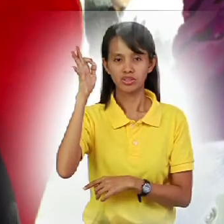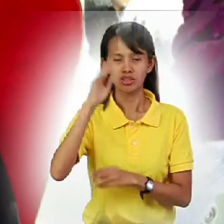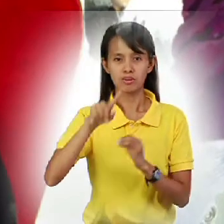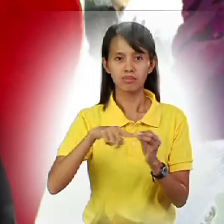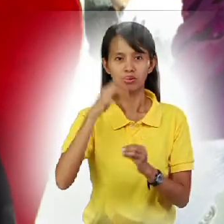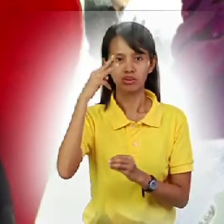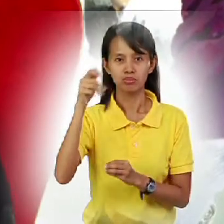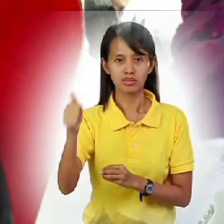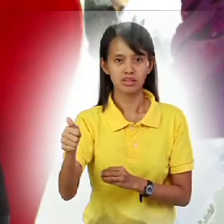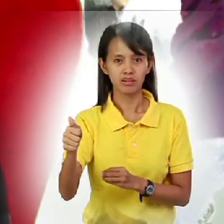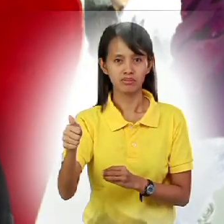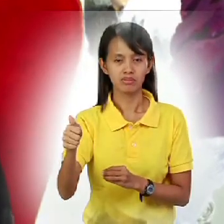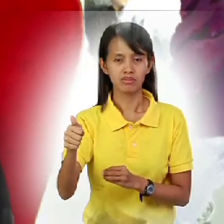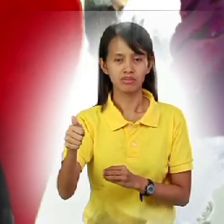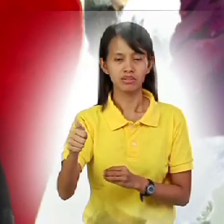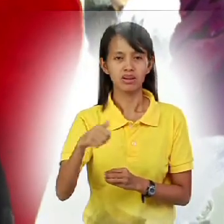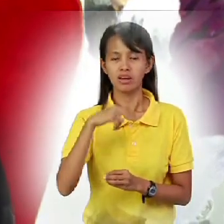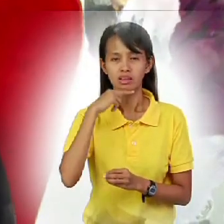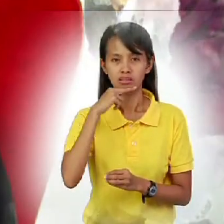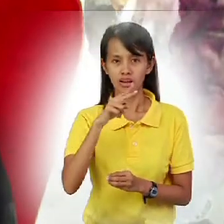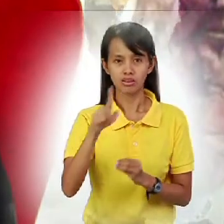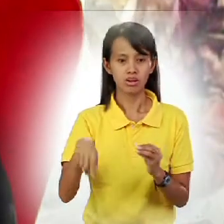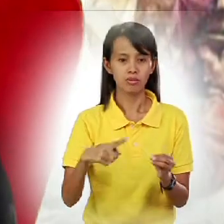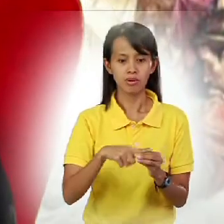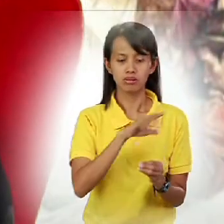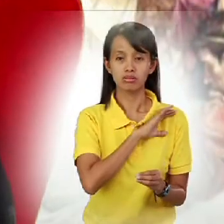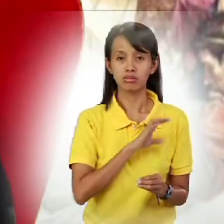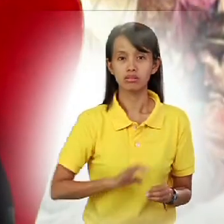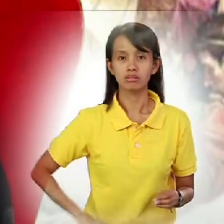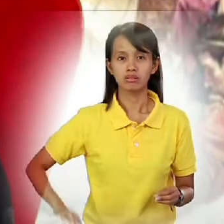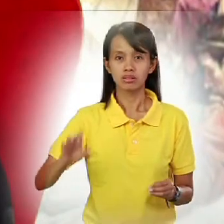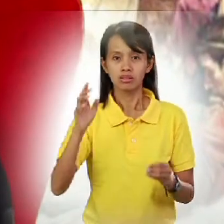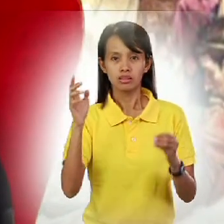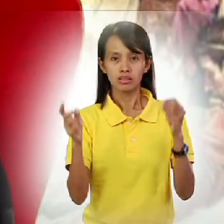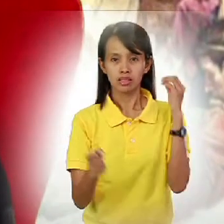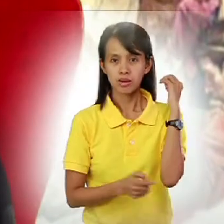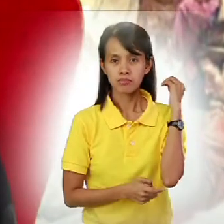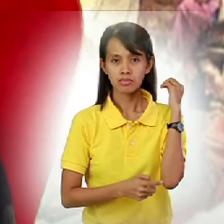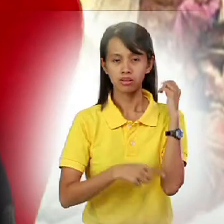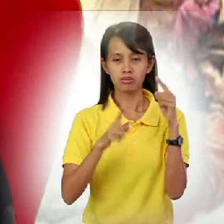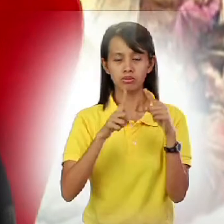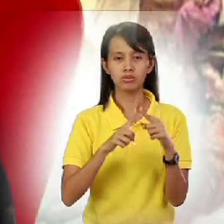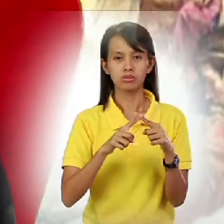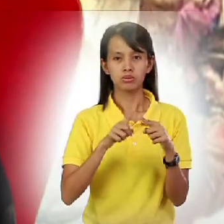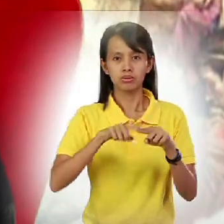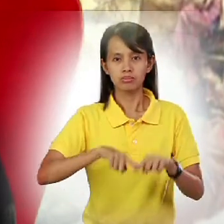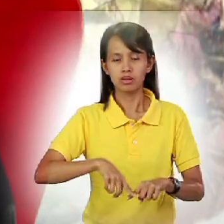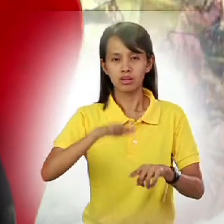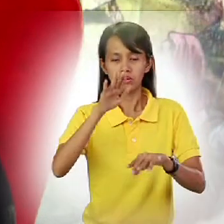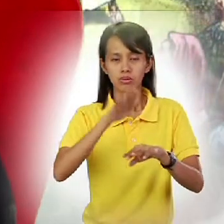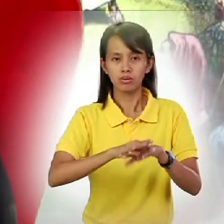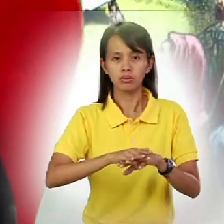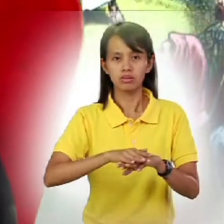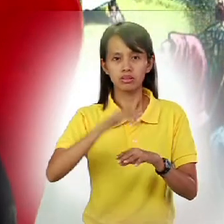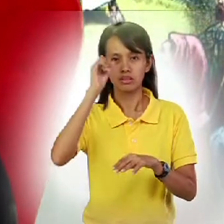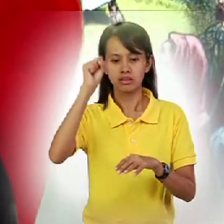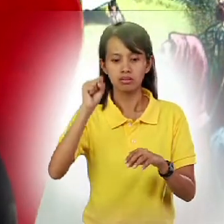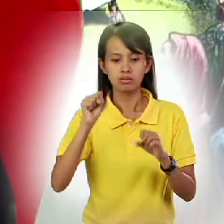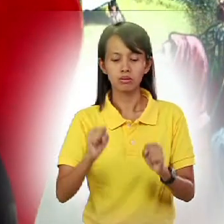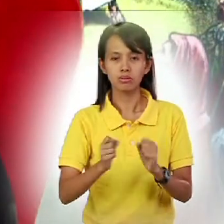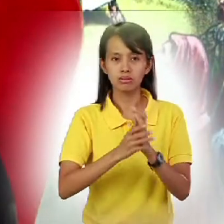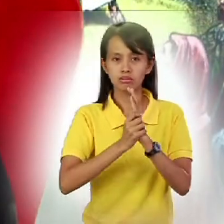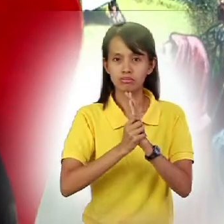himself rather than preach Christ. He might be tempted to rely on his own prowess, on his